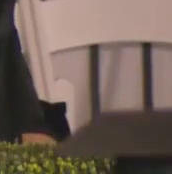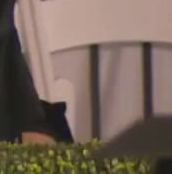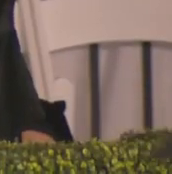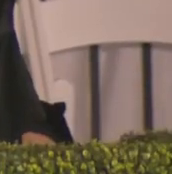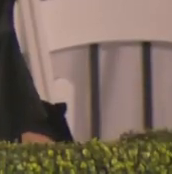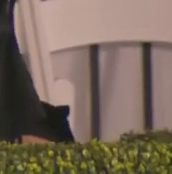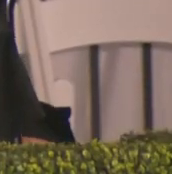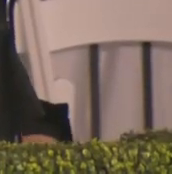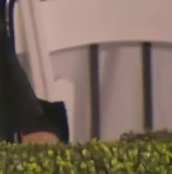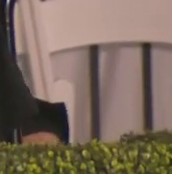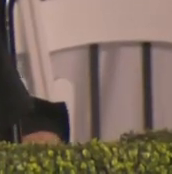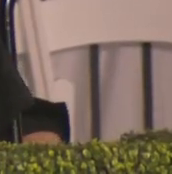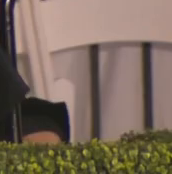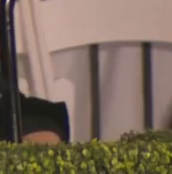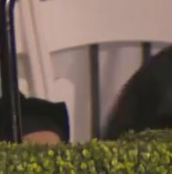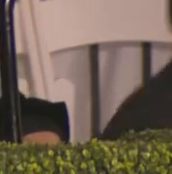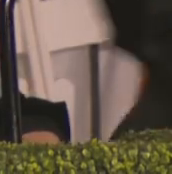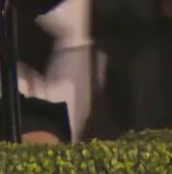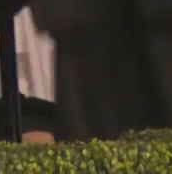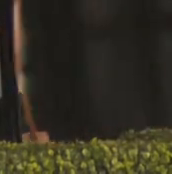Andres Noel Ornelas.